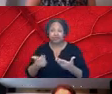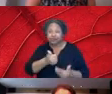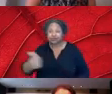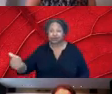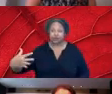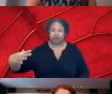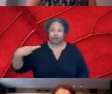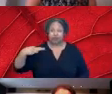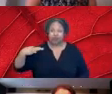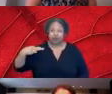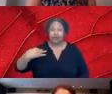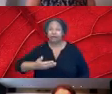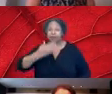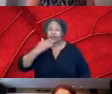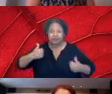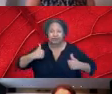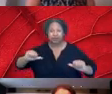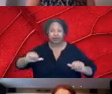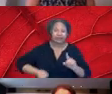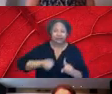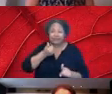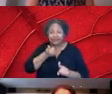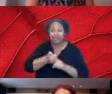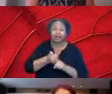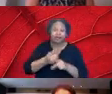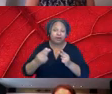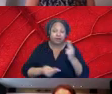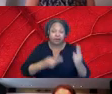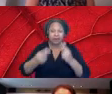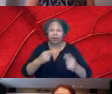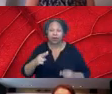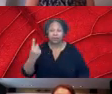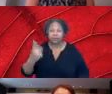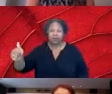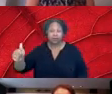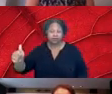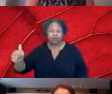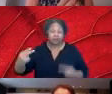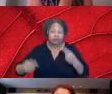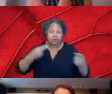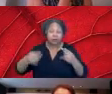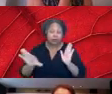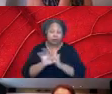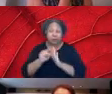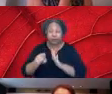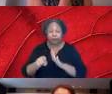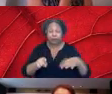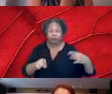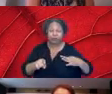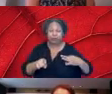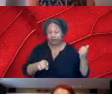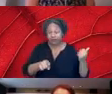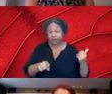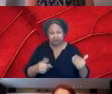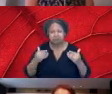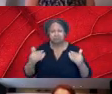best effort forward to self-nominate or to have someone nominate you, and throw your hat in the ring. You never